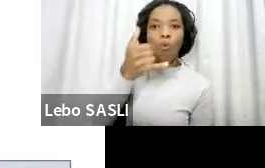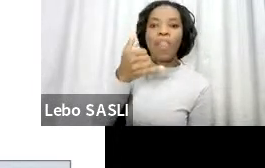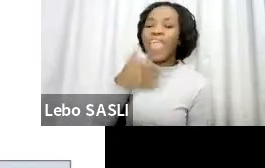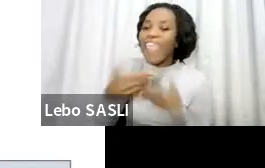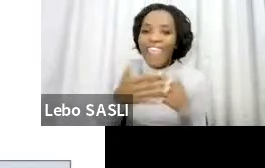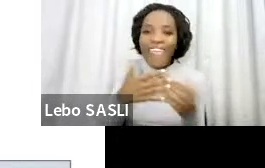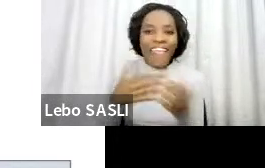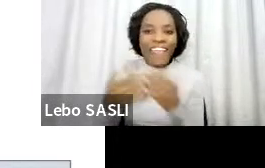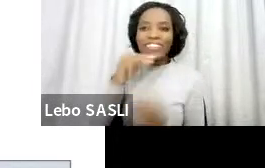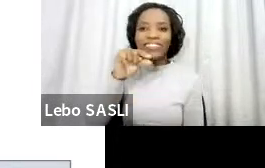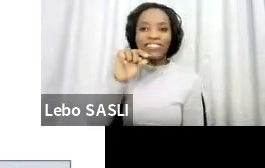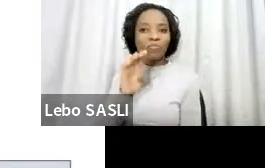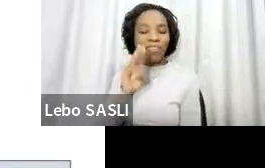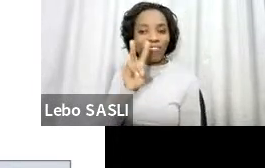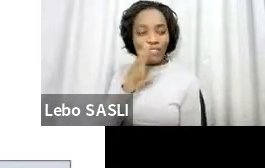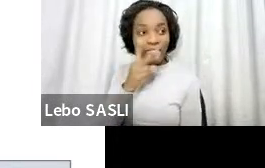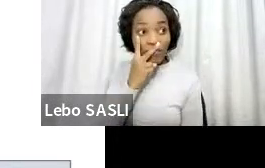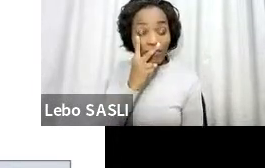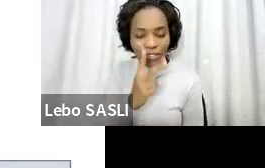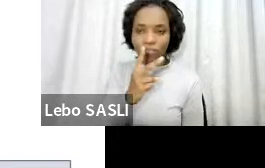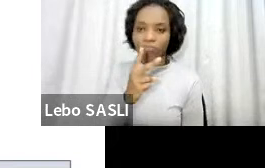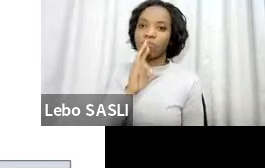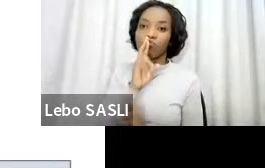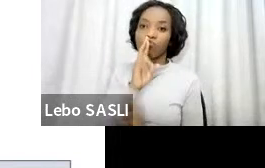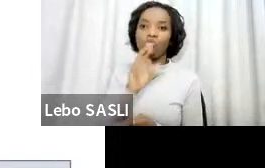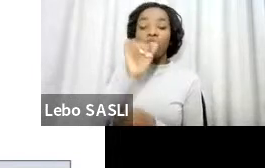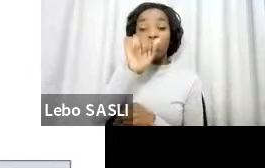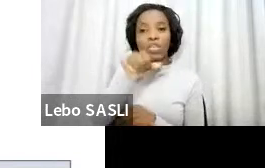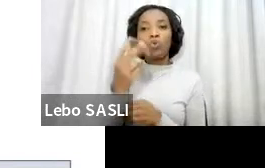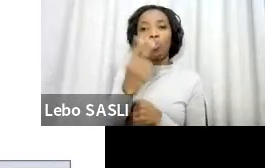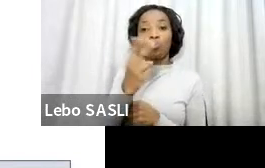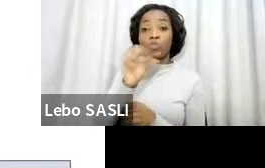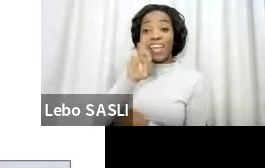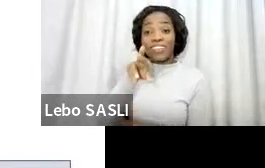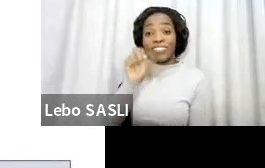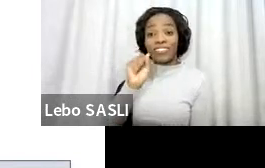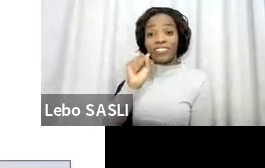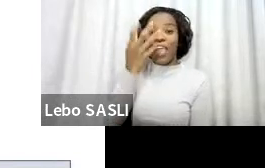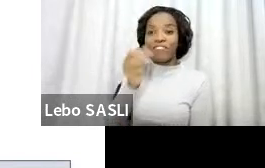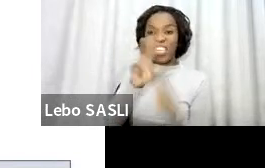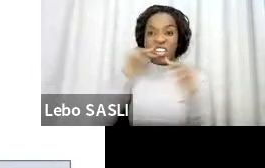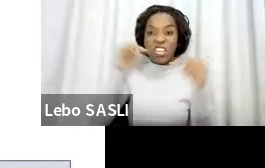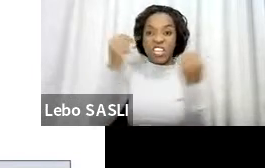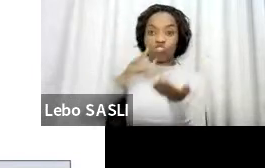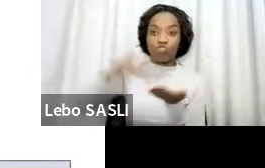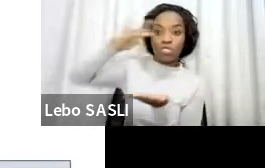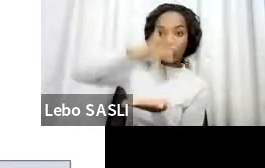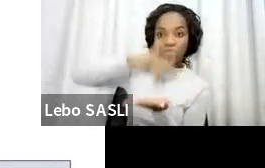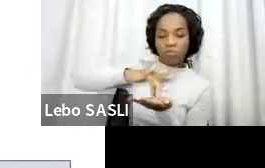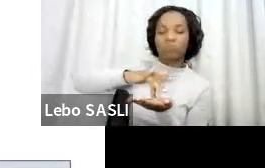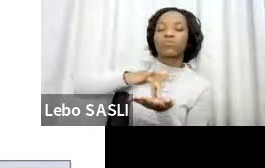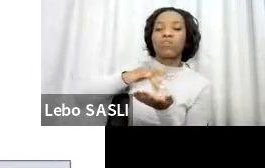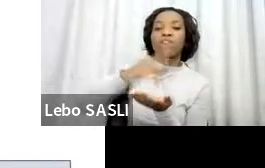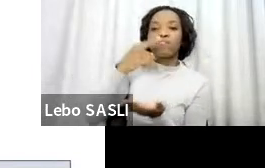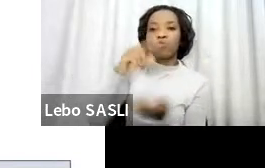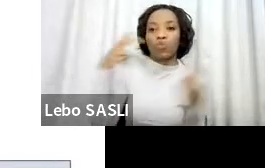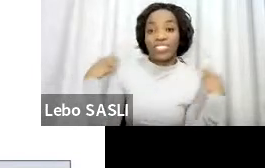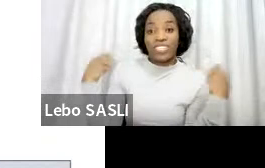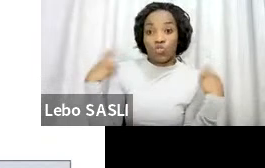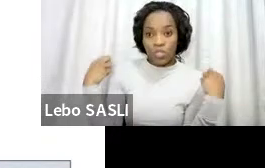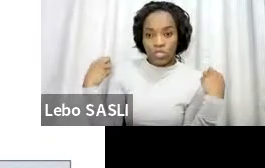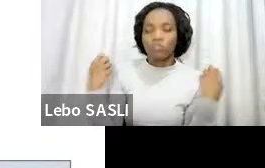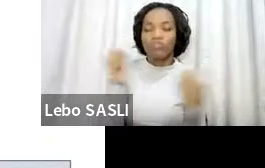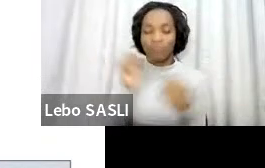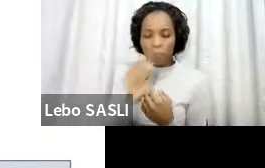course, SARS have got a National Security Command Center, and that command center is always awake to deal with your